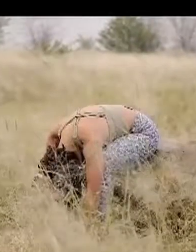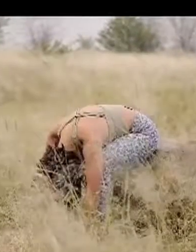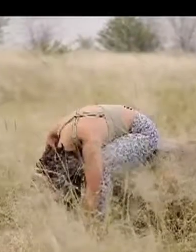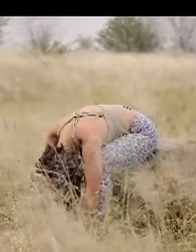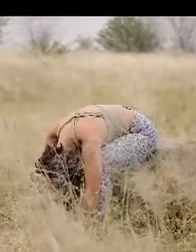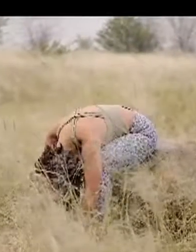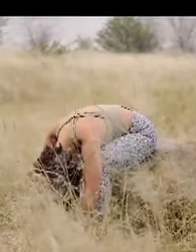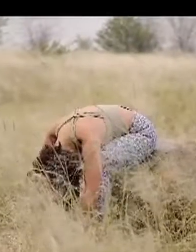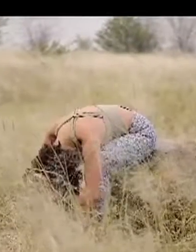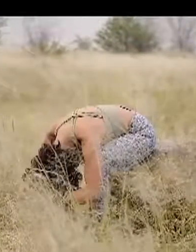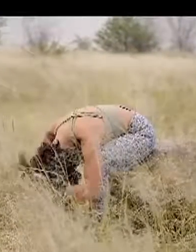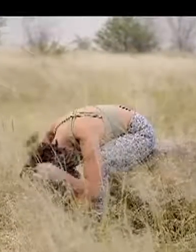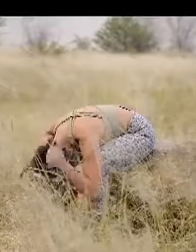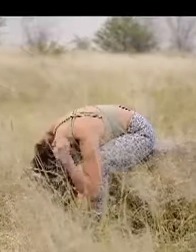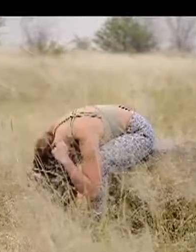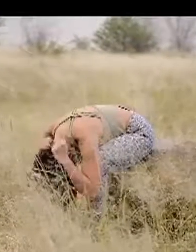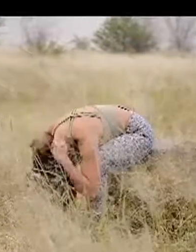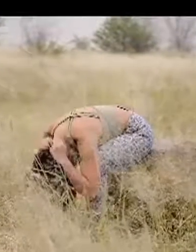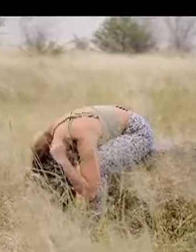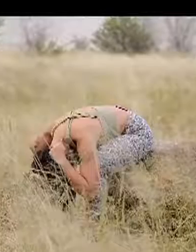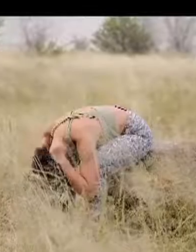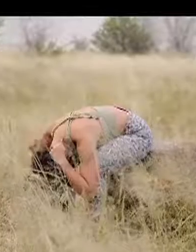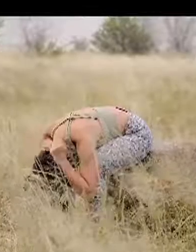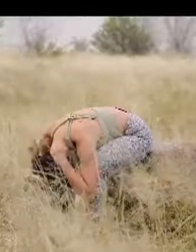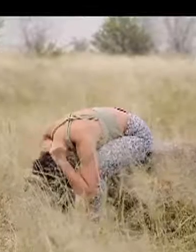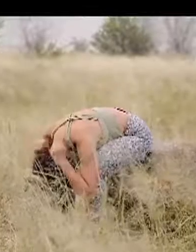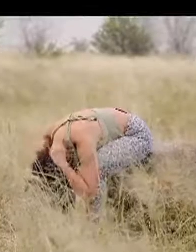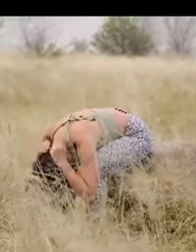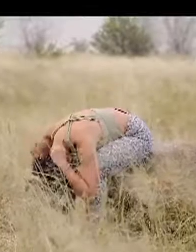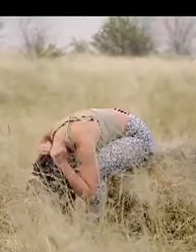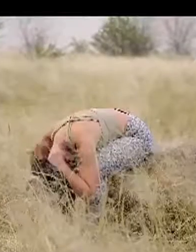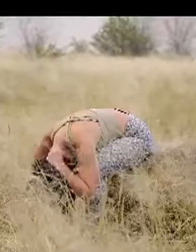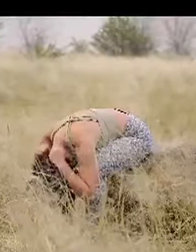If you wish, you can add some tapping on the neck.